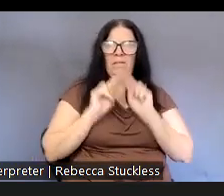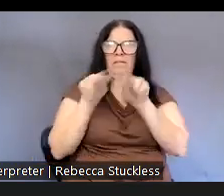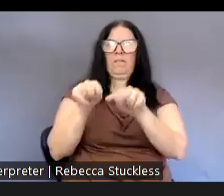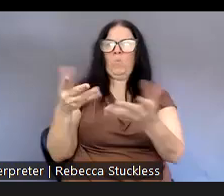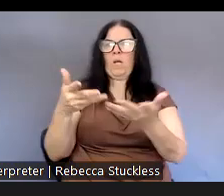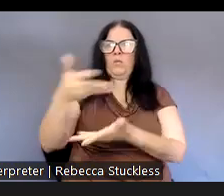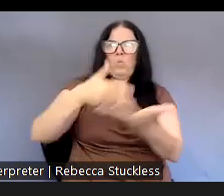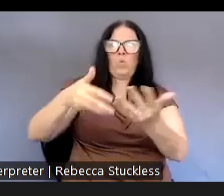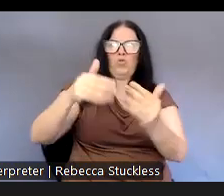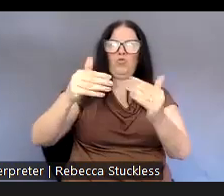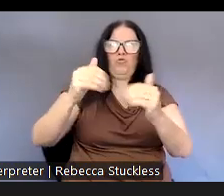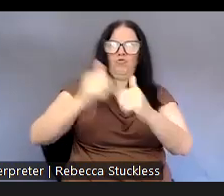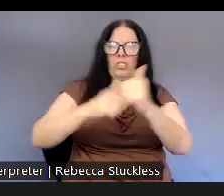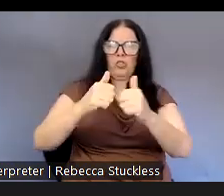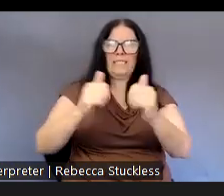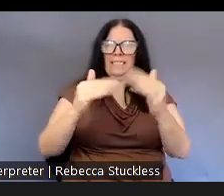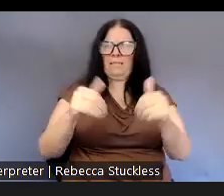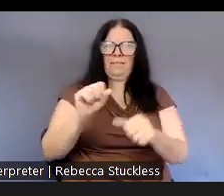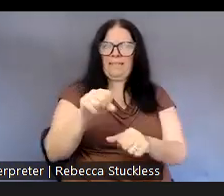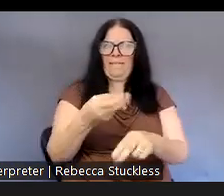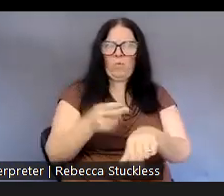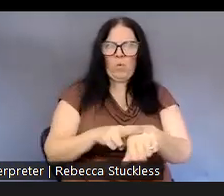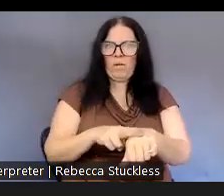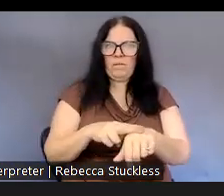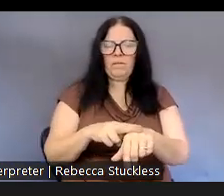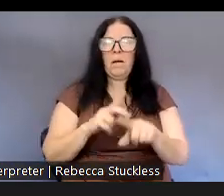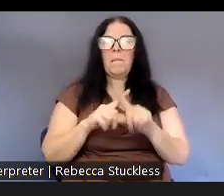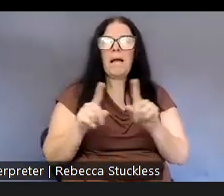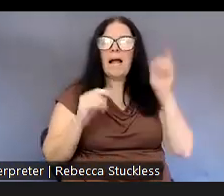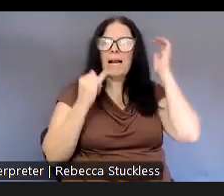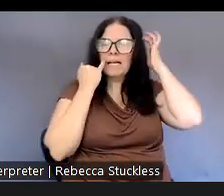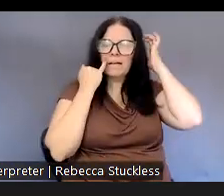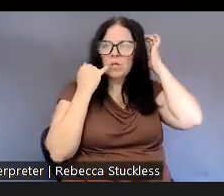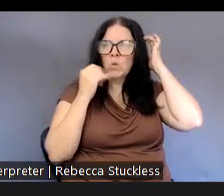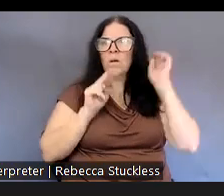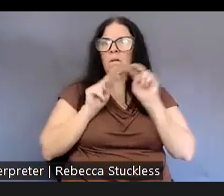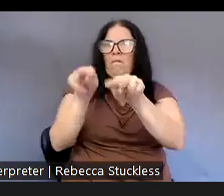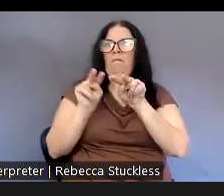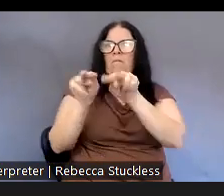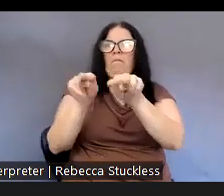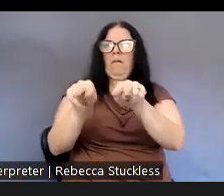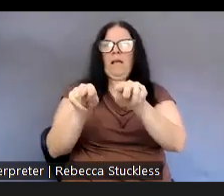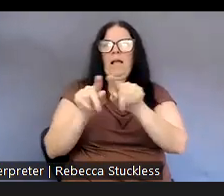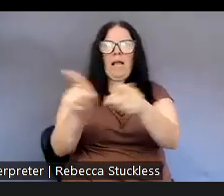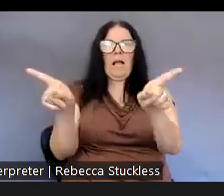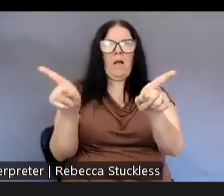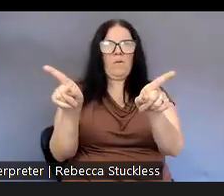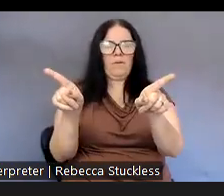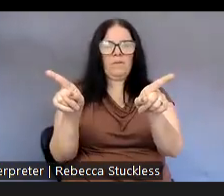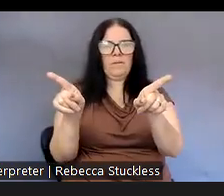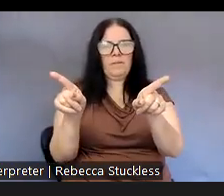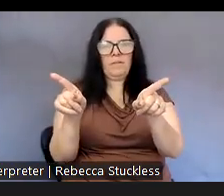and systems. But if you go totally in the activist